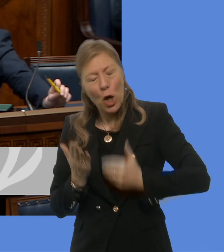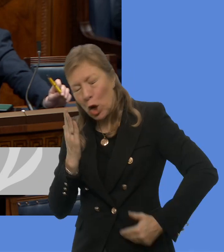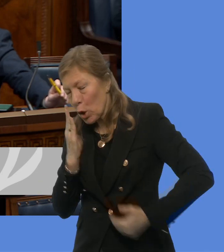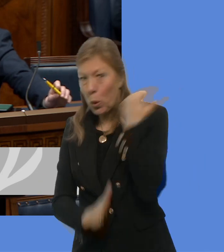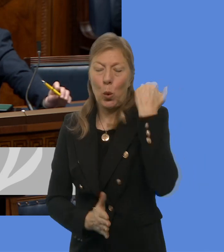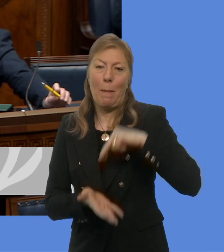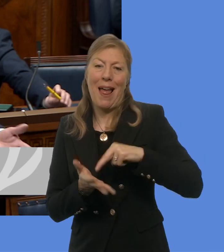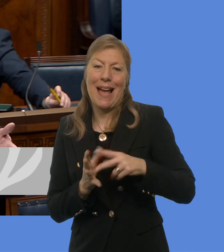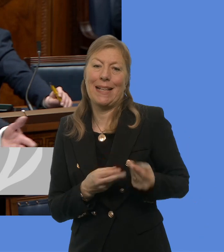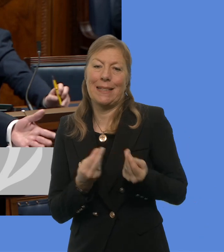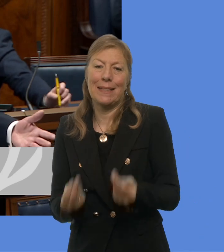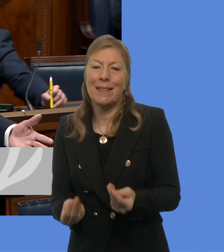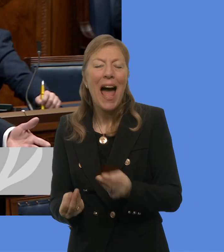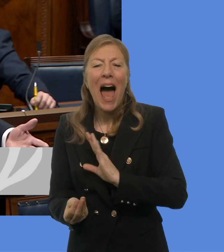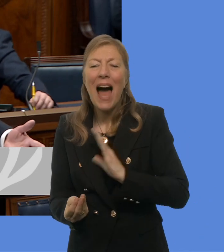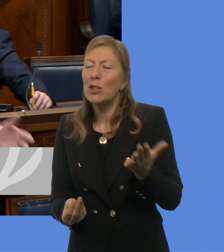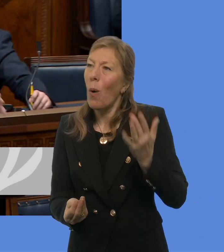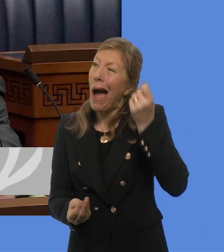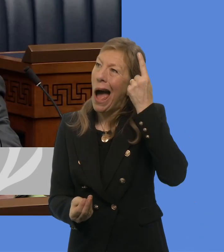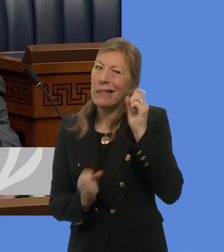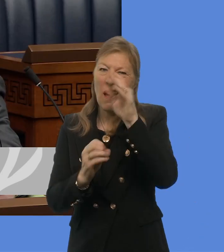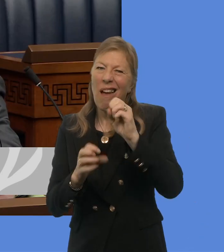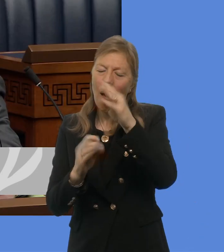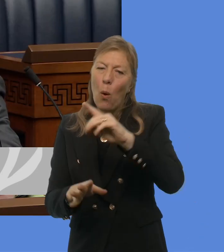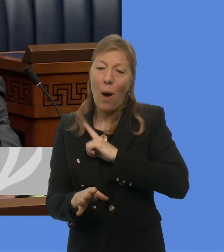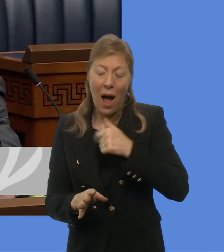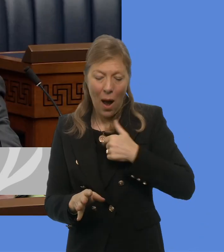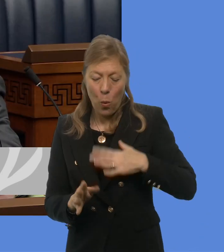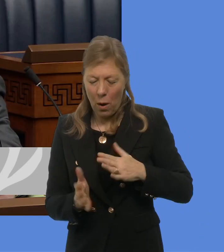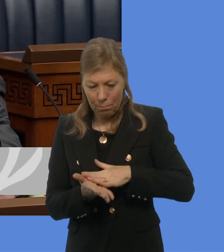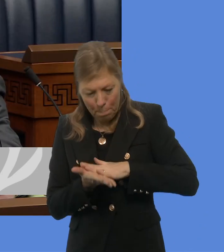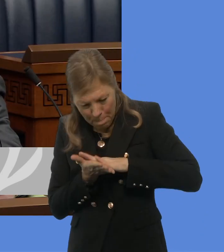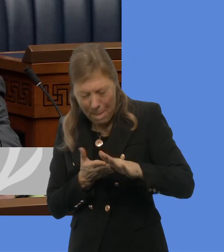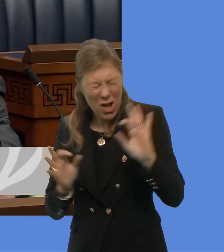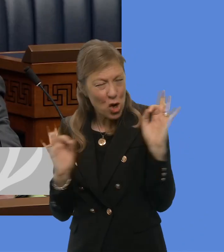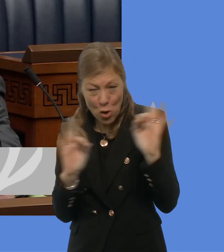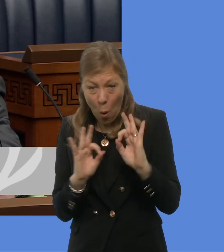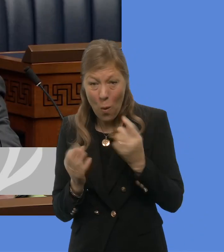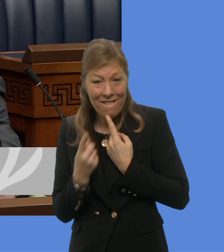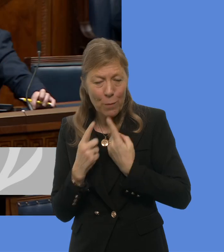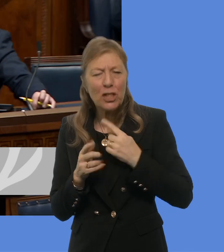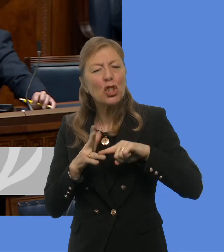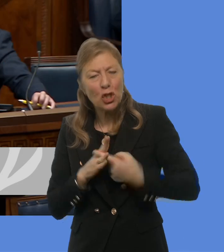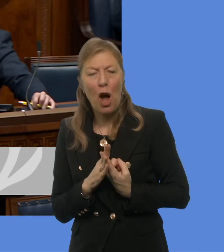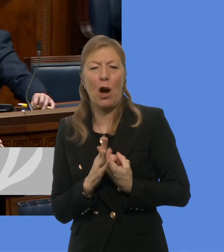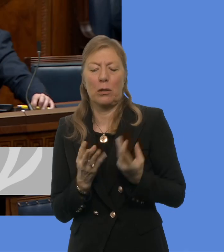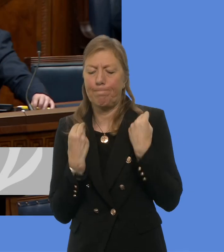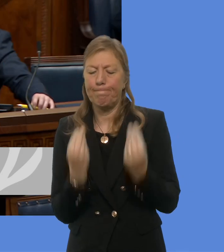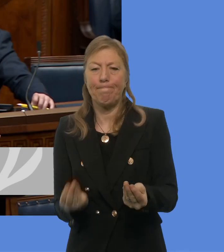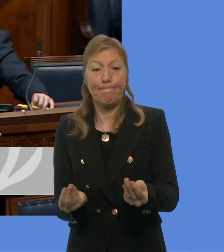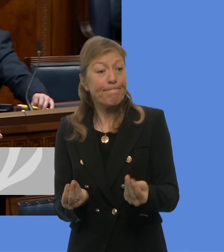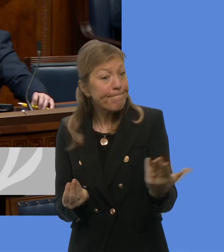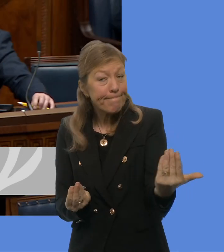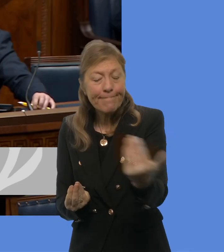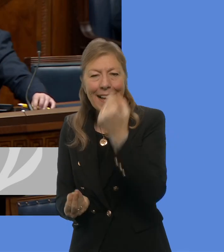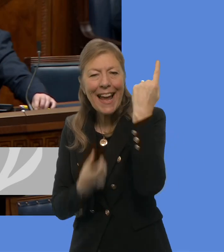that, I'm filling the page in before they get to do their input. So let's start with a blank page. It may be that when we fill it in, a